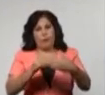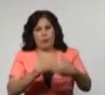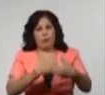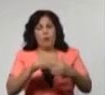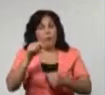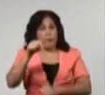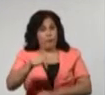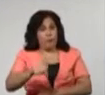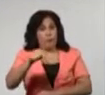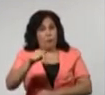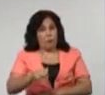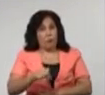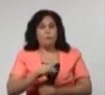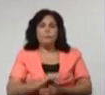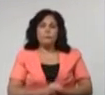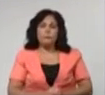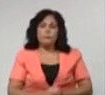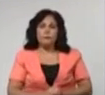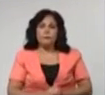today,